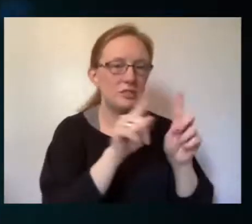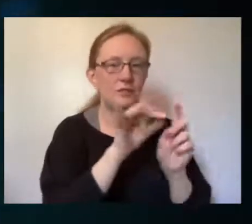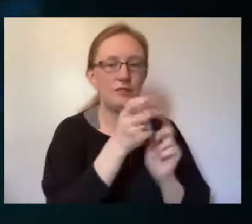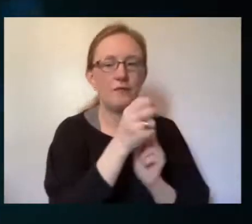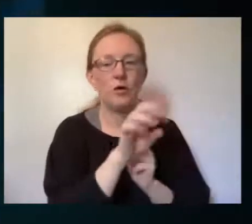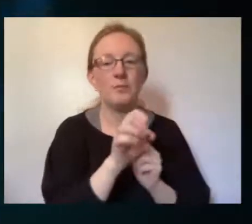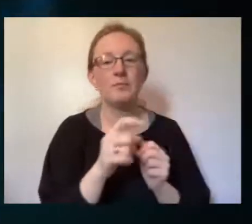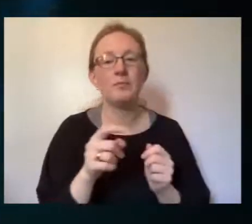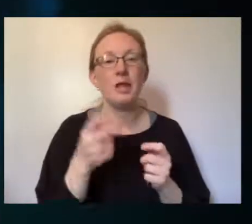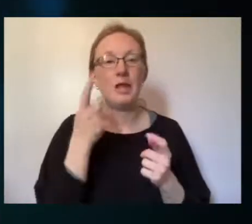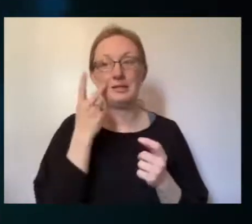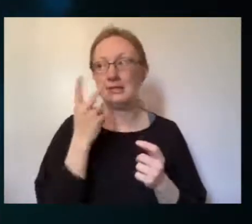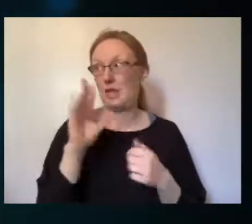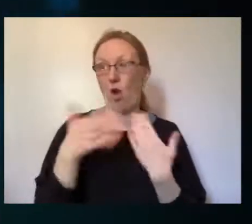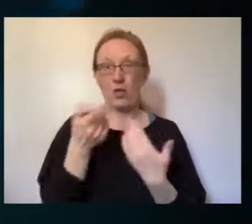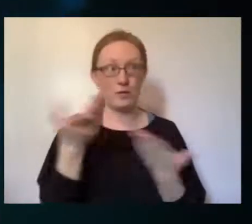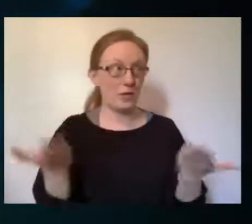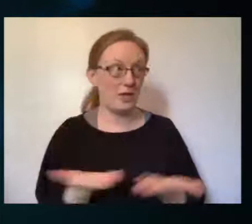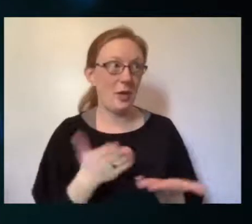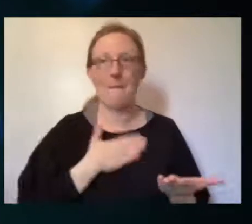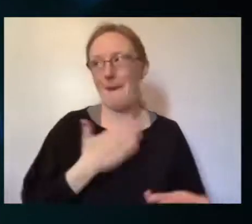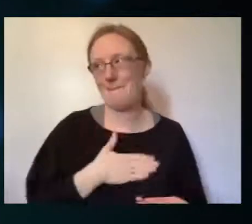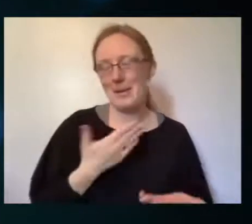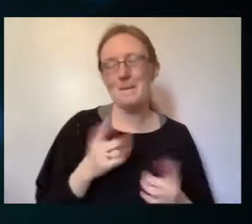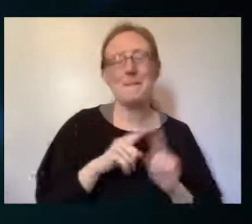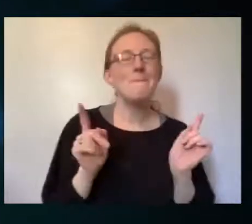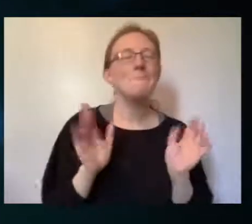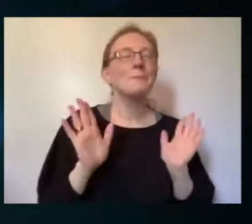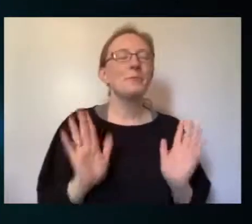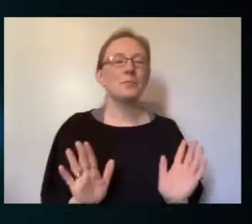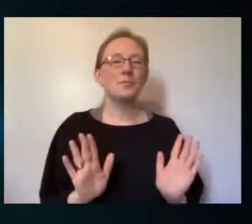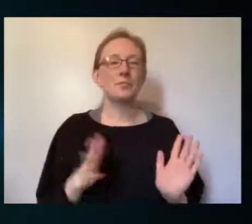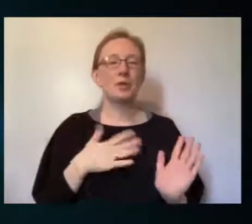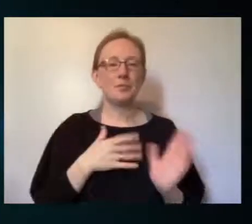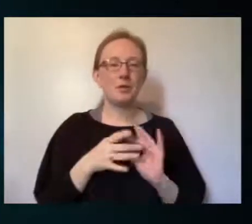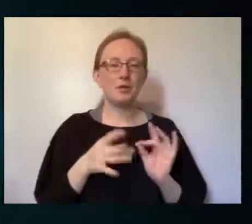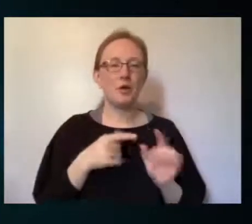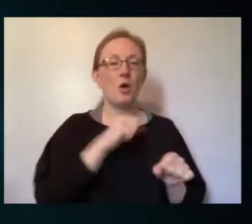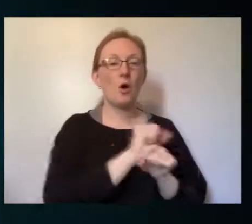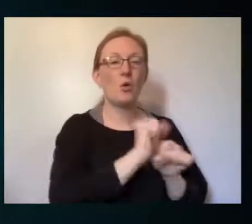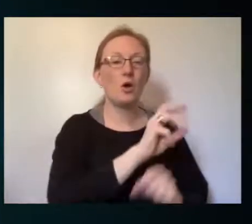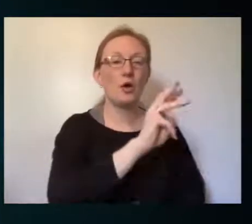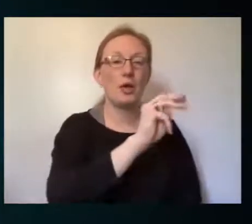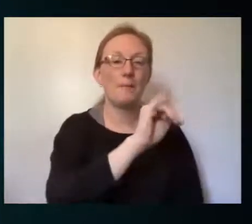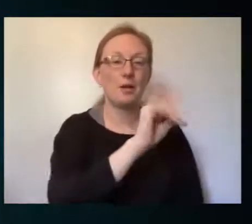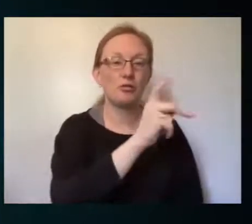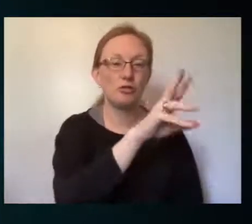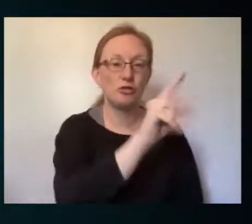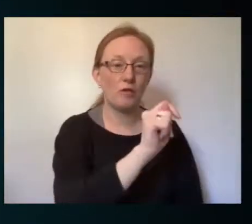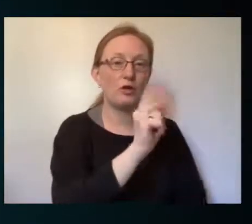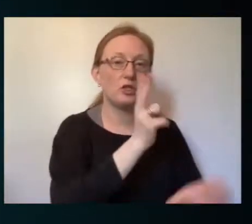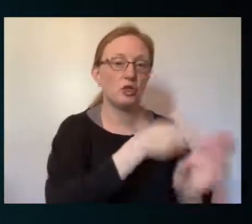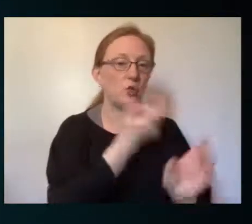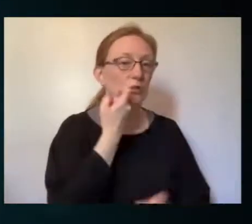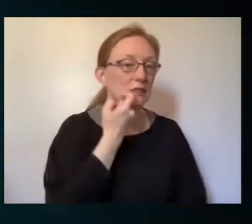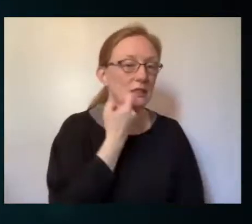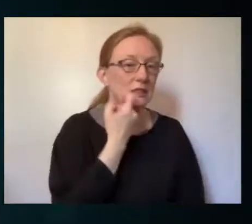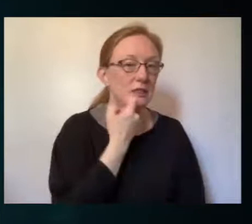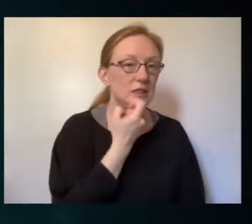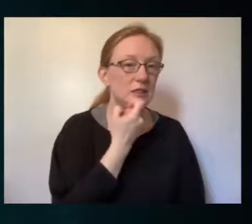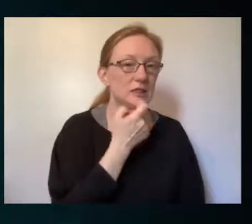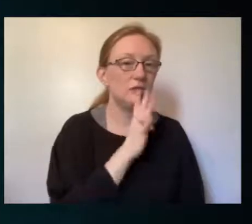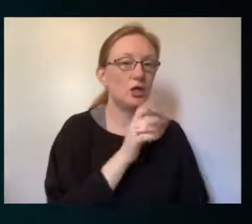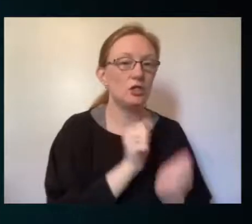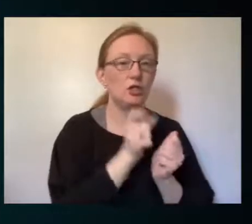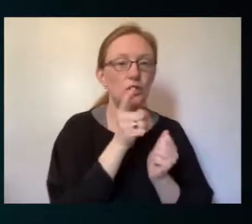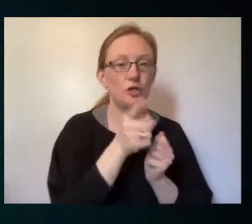to see you all here again. So my comment was, I work at Microsoft. I joined recently. I'm speaking to you